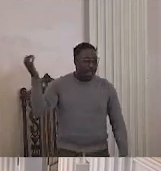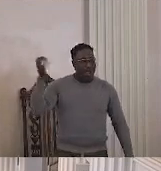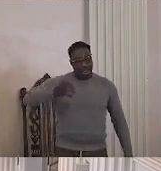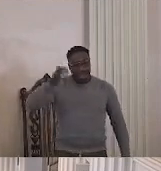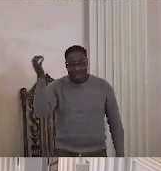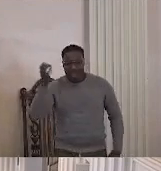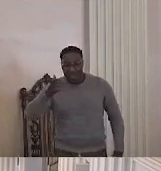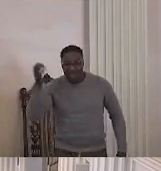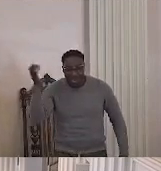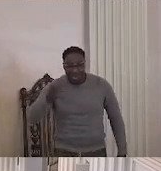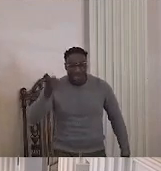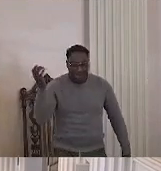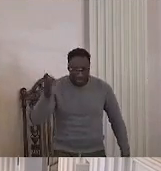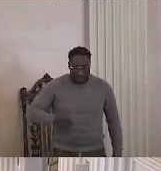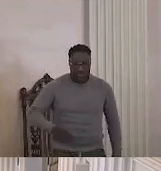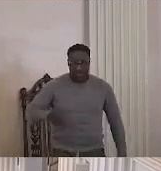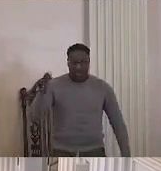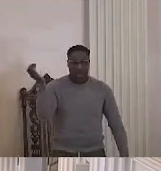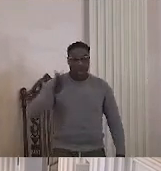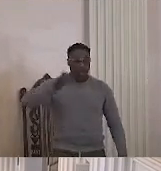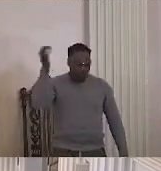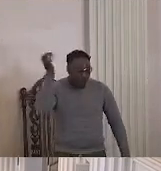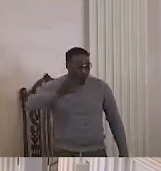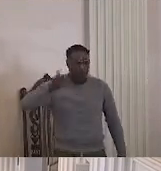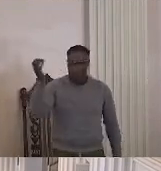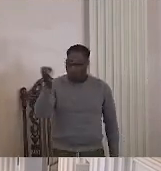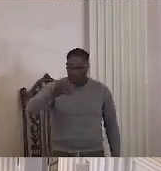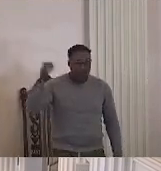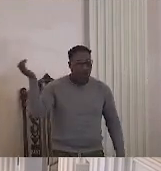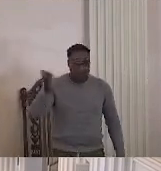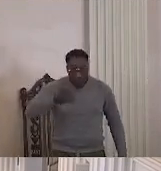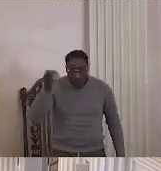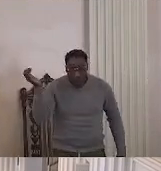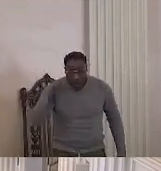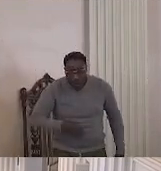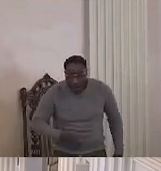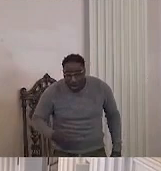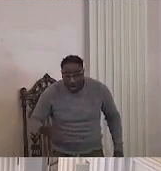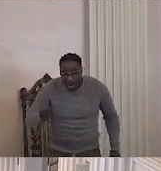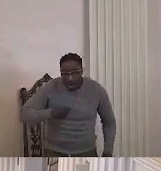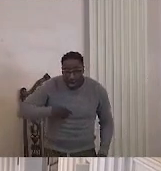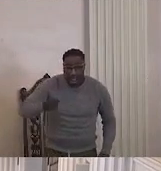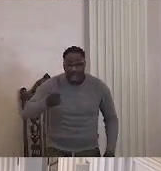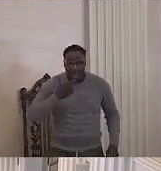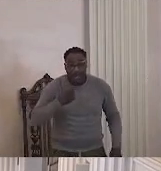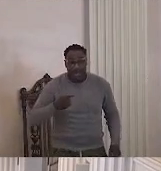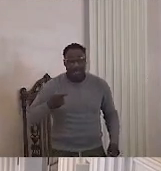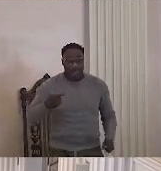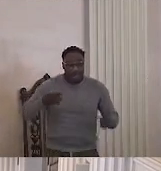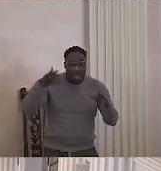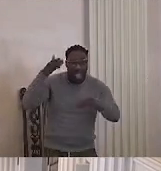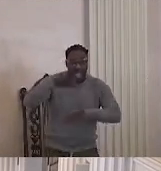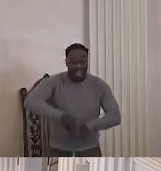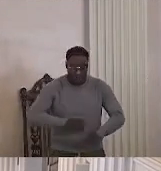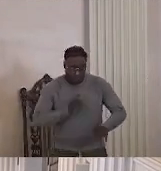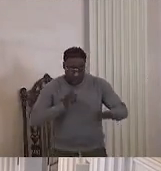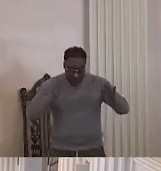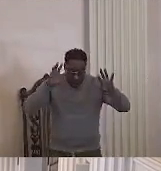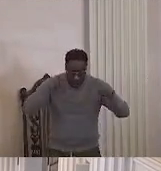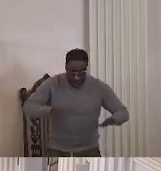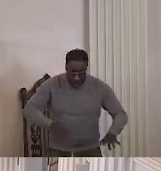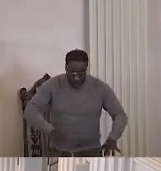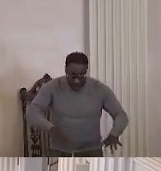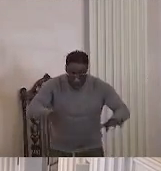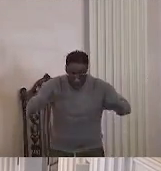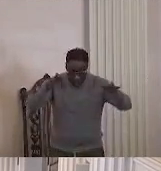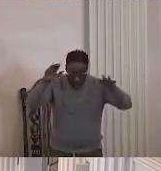hand now. Hey, clap your hand now. I said, after it floods, you might come